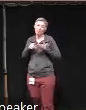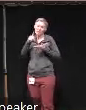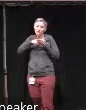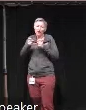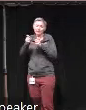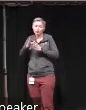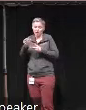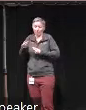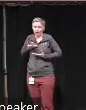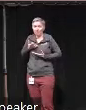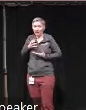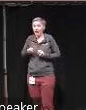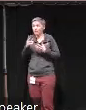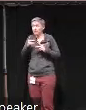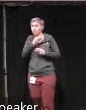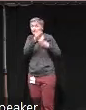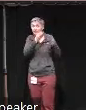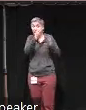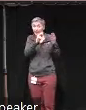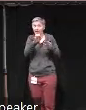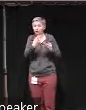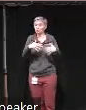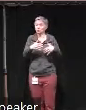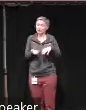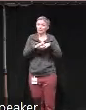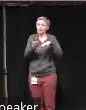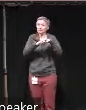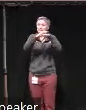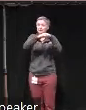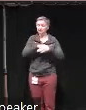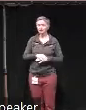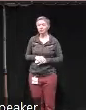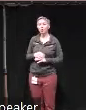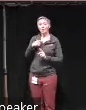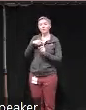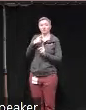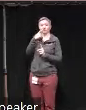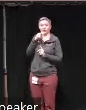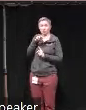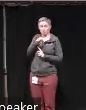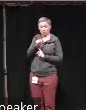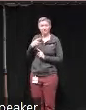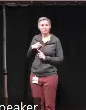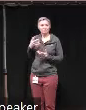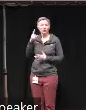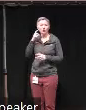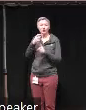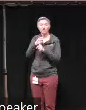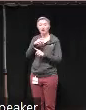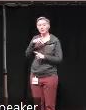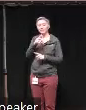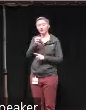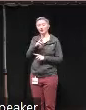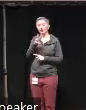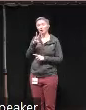gradually increasing, rapidly increasing is more like it, as well as the recent news that we have heard from Peter Wyman's